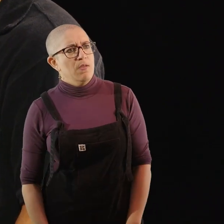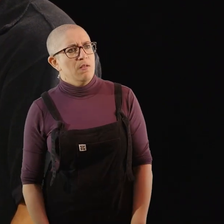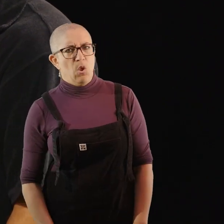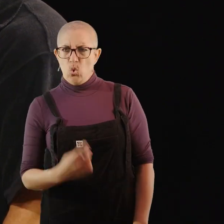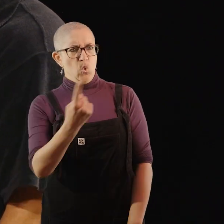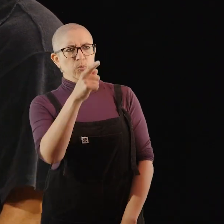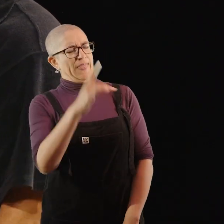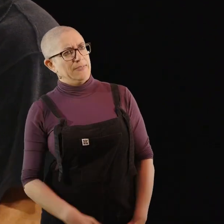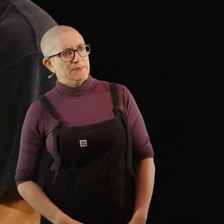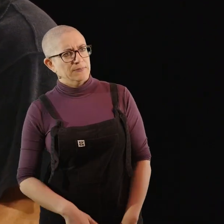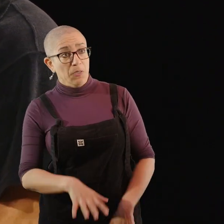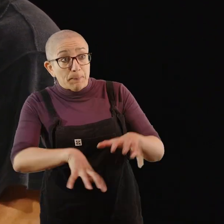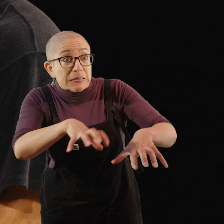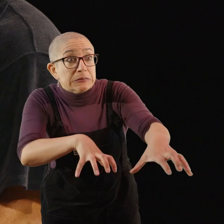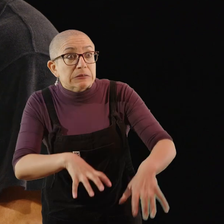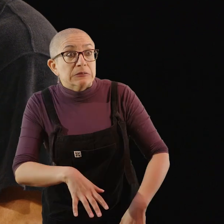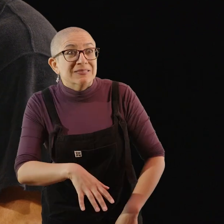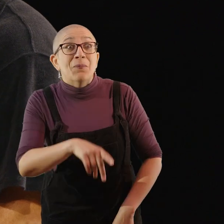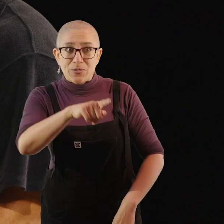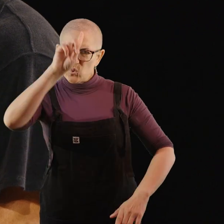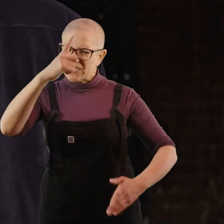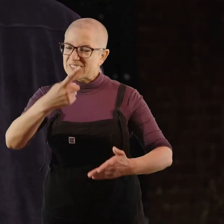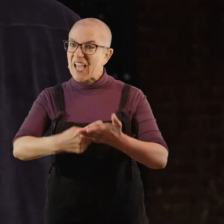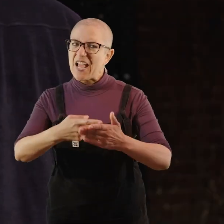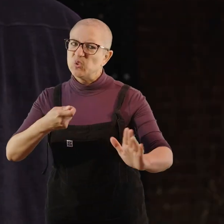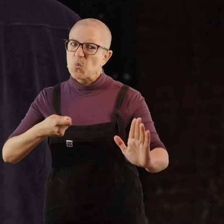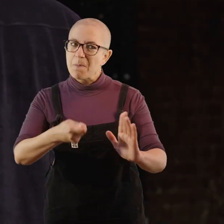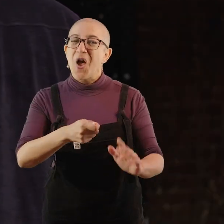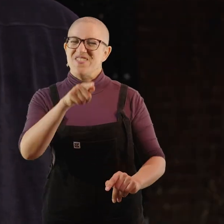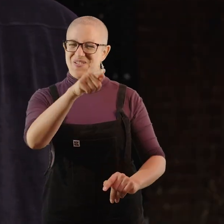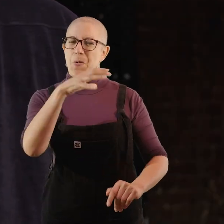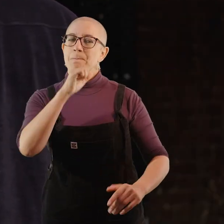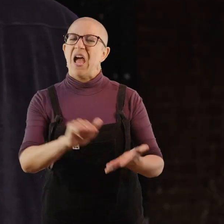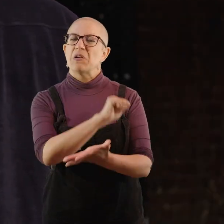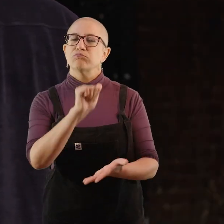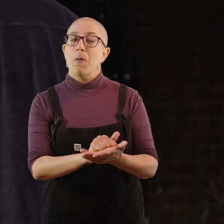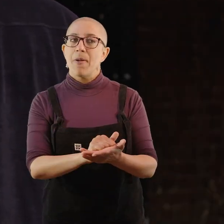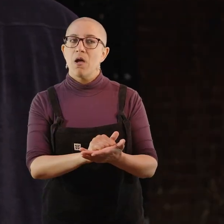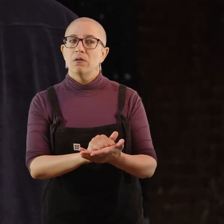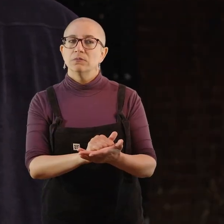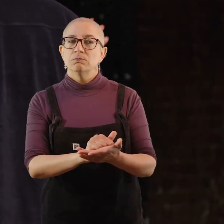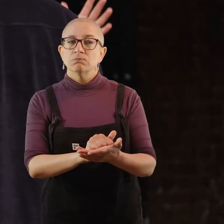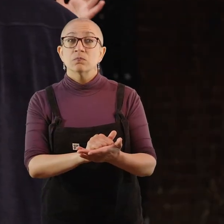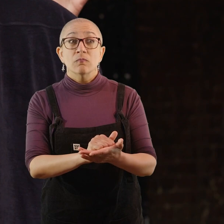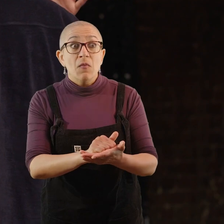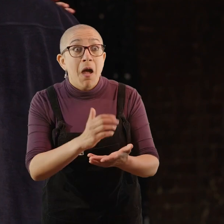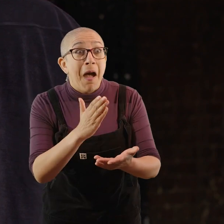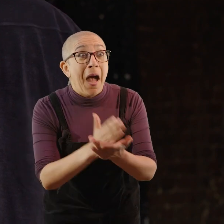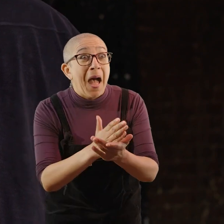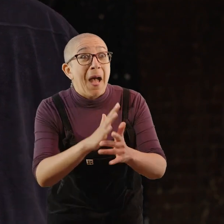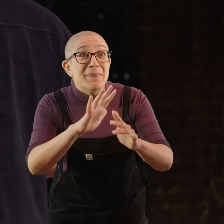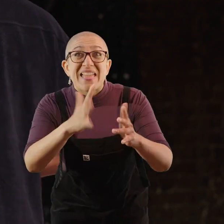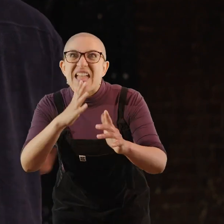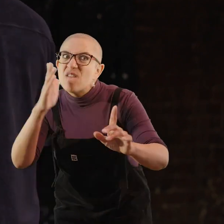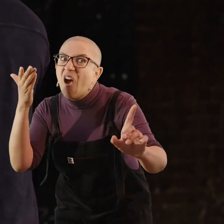When you durst do it, then you were a man. And to be more than what you were, you'd be so